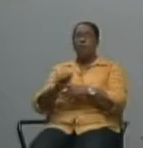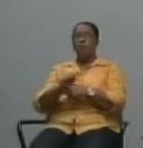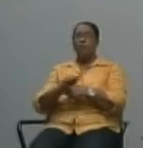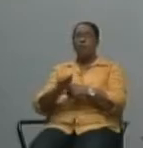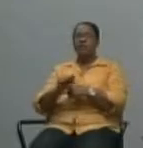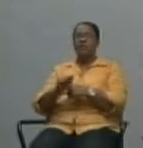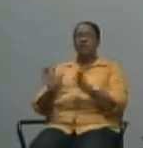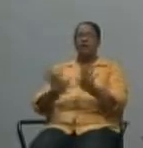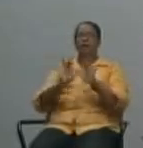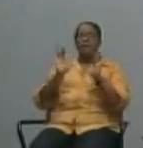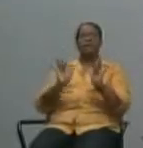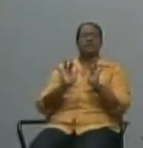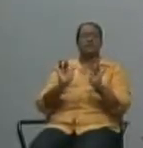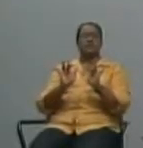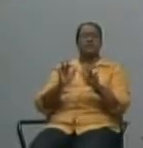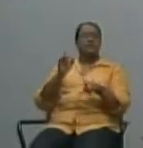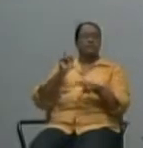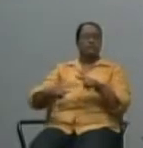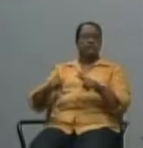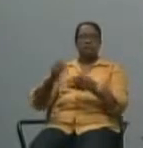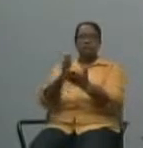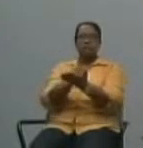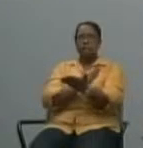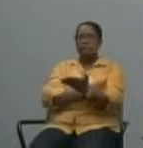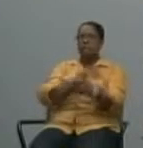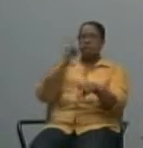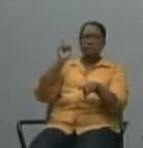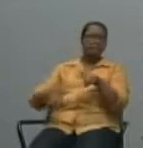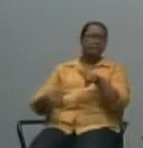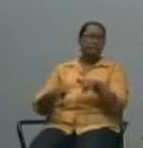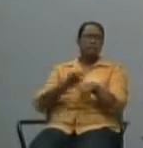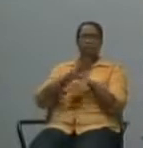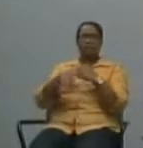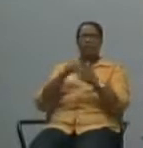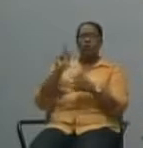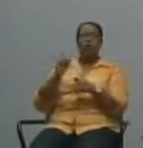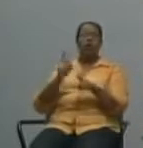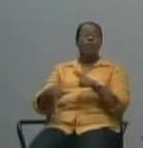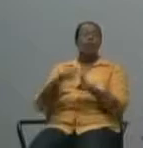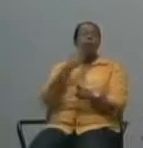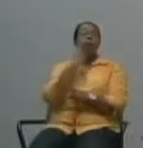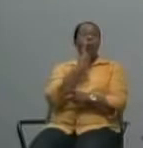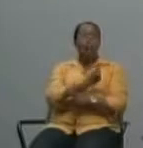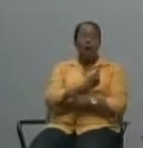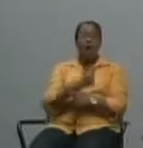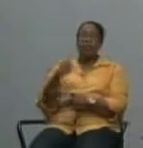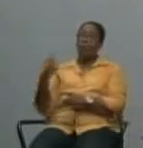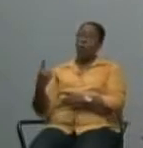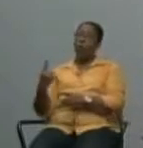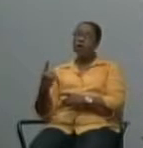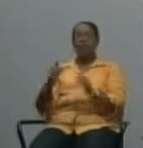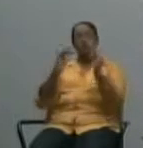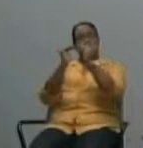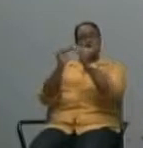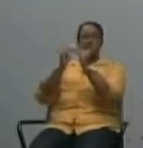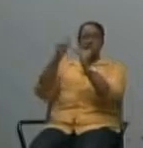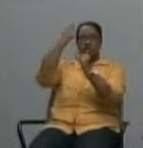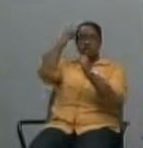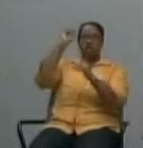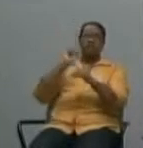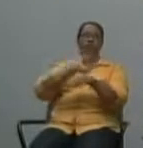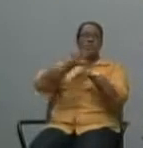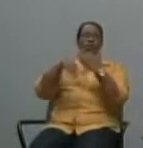because maybe we cannot do all of them at the same time. So first point, justice for all, and especially justice for the